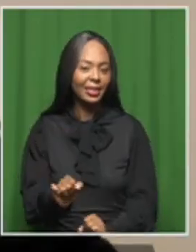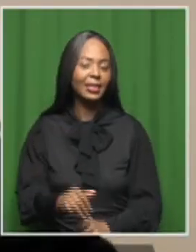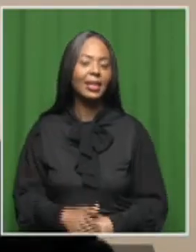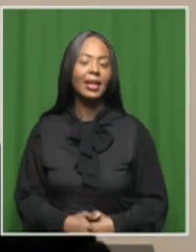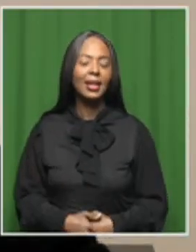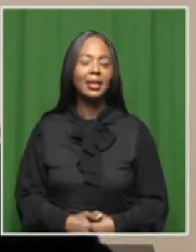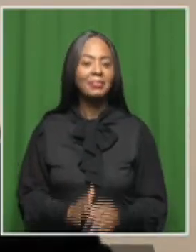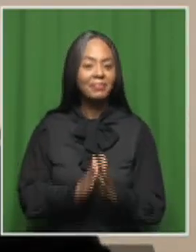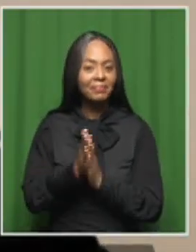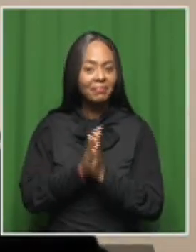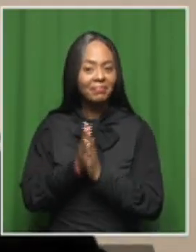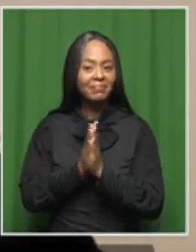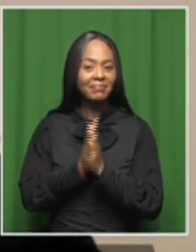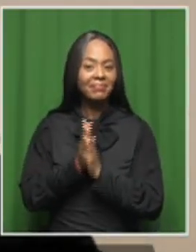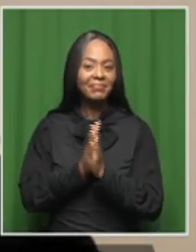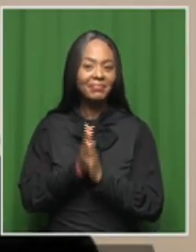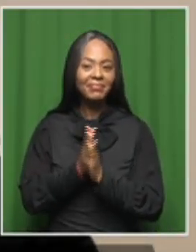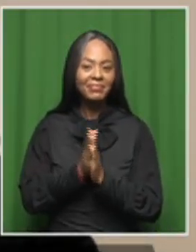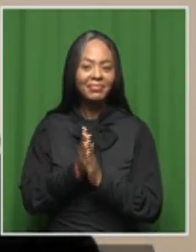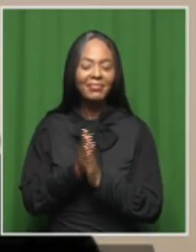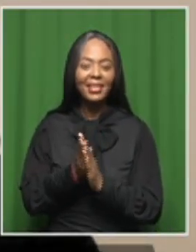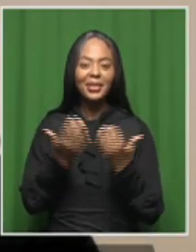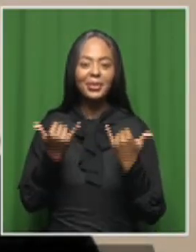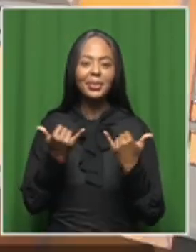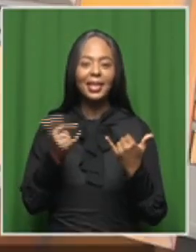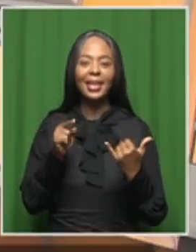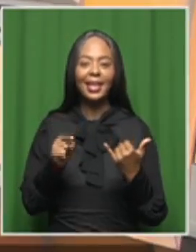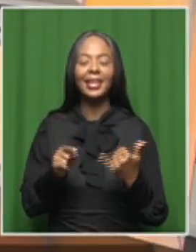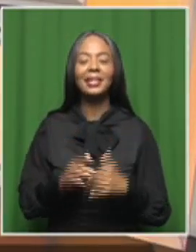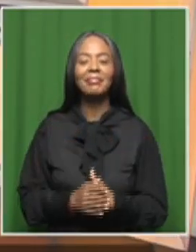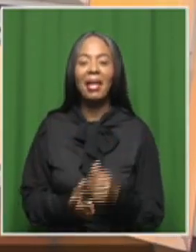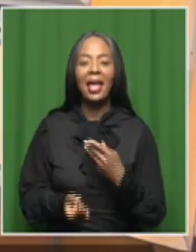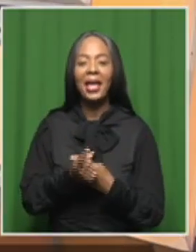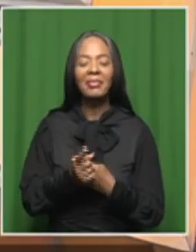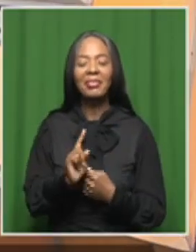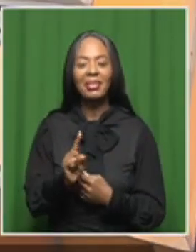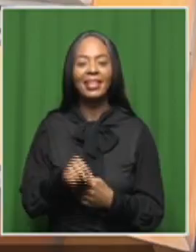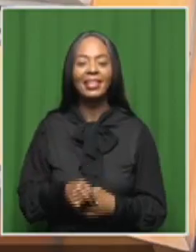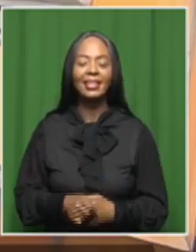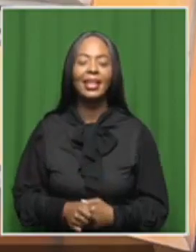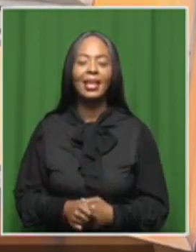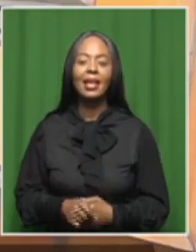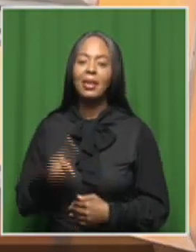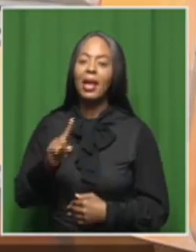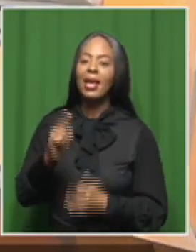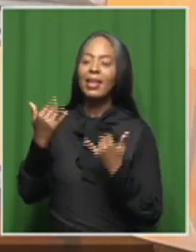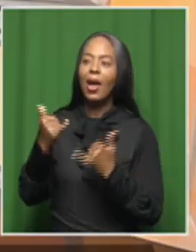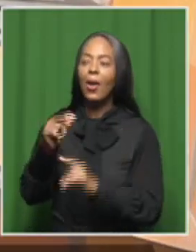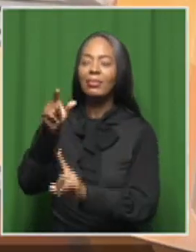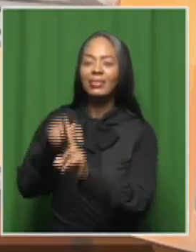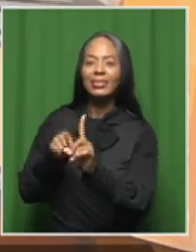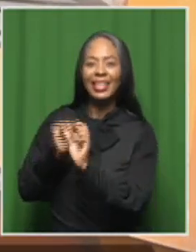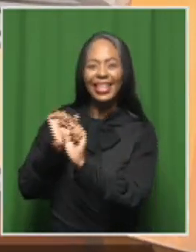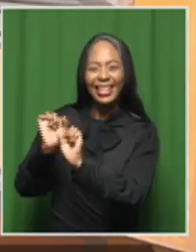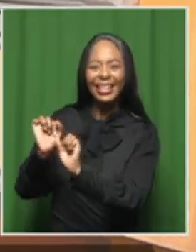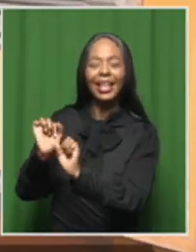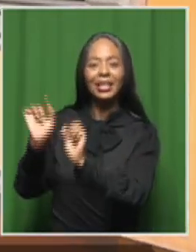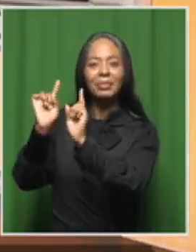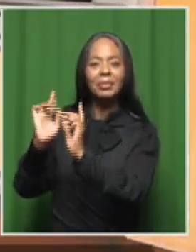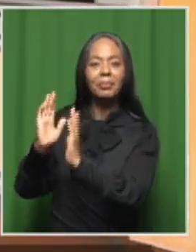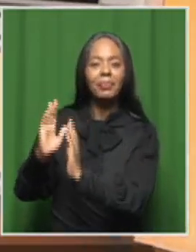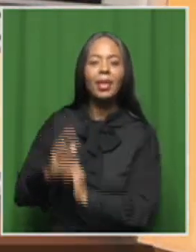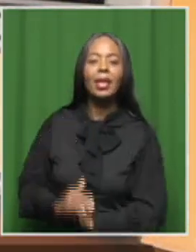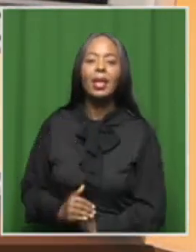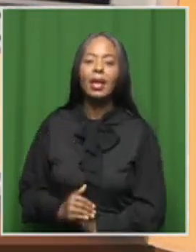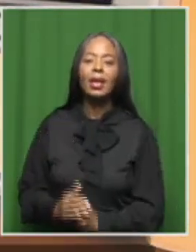you. We're all looking forward to how it unfolds. Let's speak about your speciality. We look at that pitch out at Lord's.